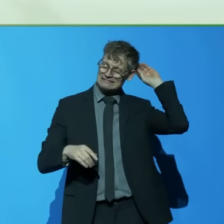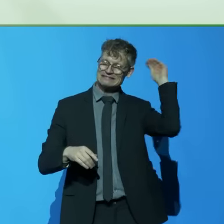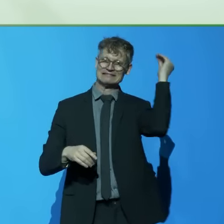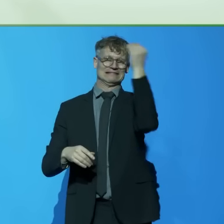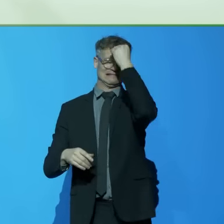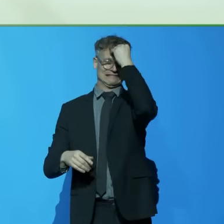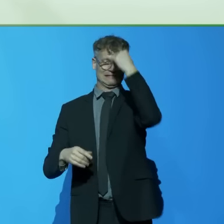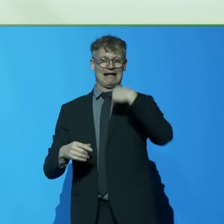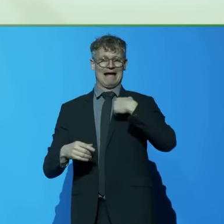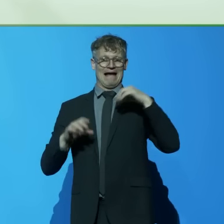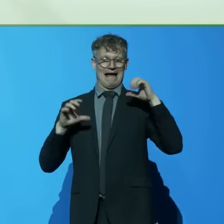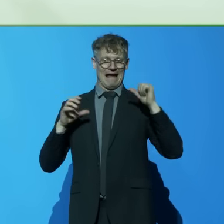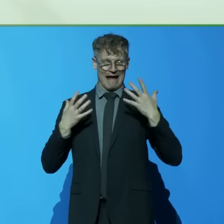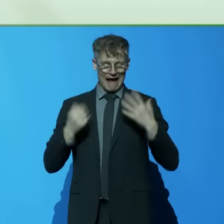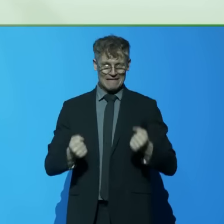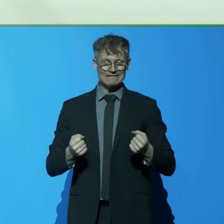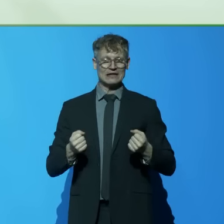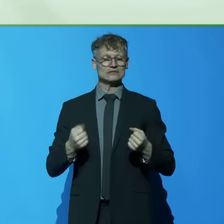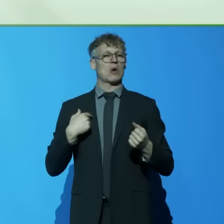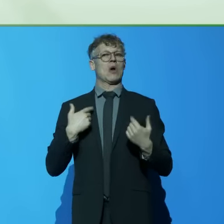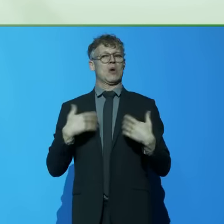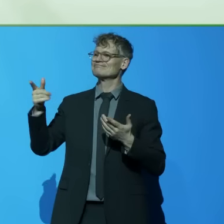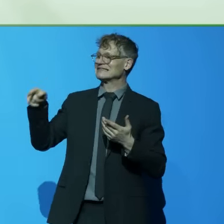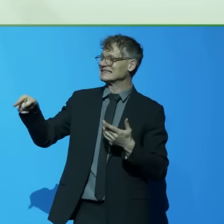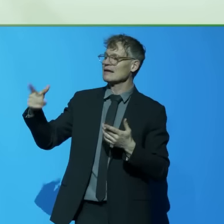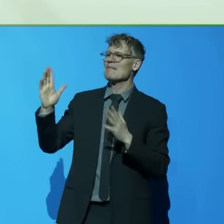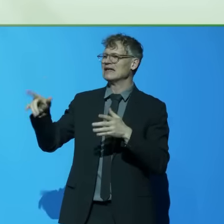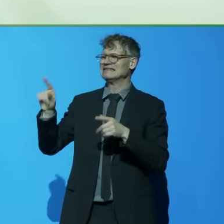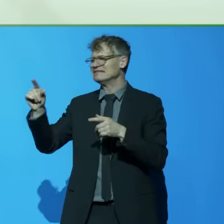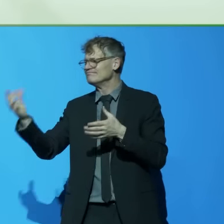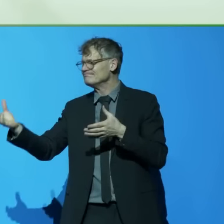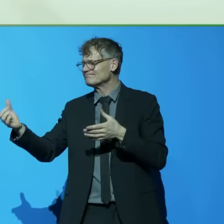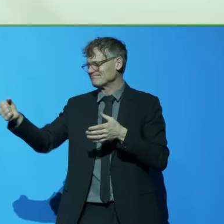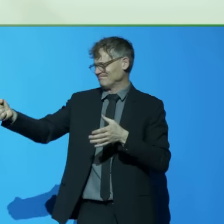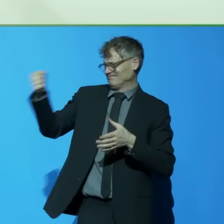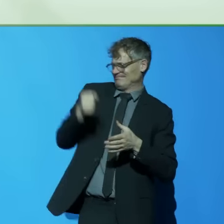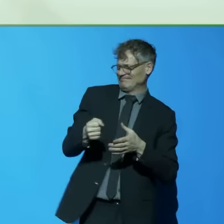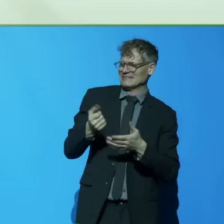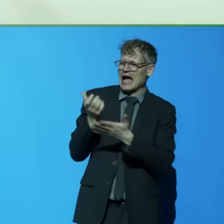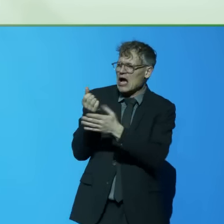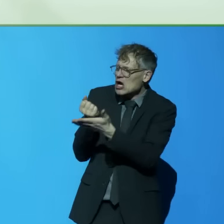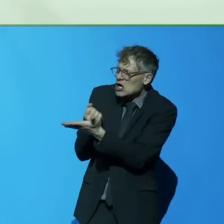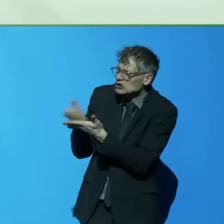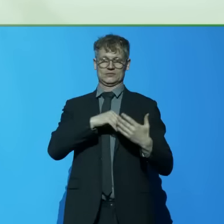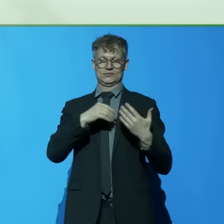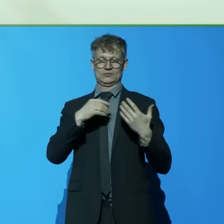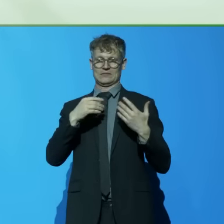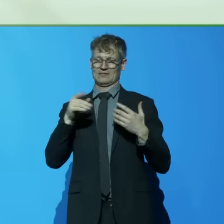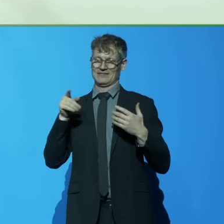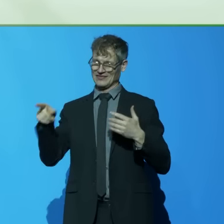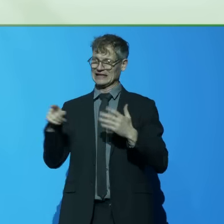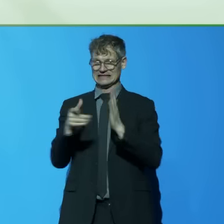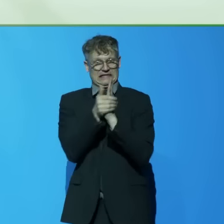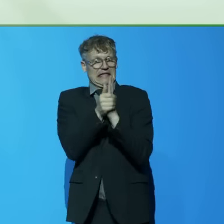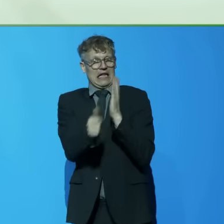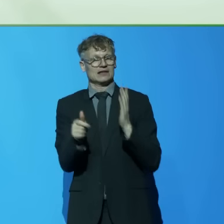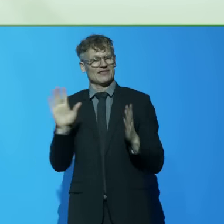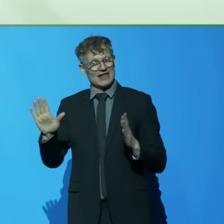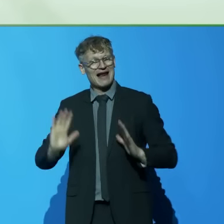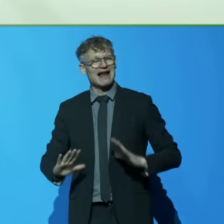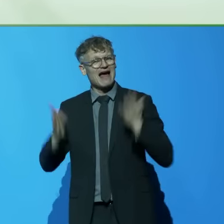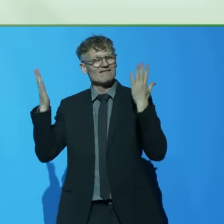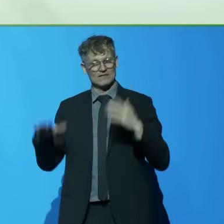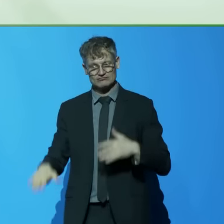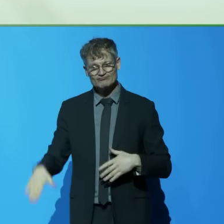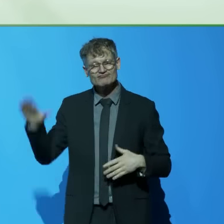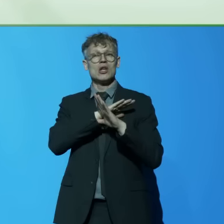of disabled people. And to not just think of disabled people as lived experience is intellectual property.